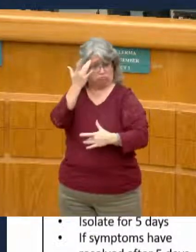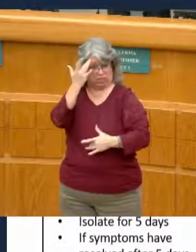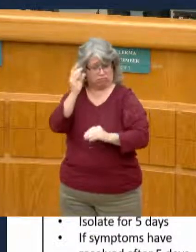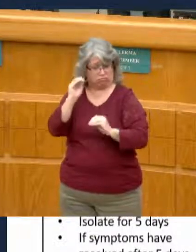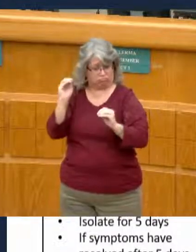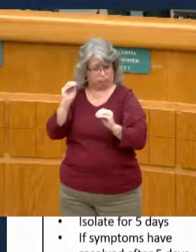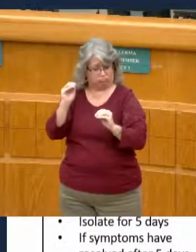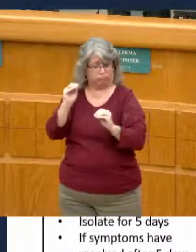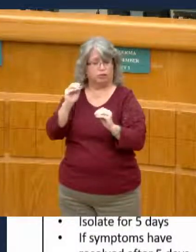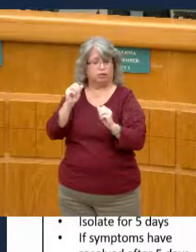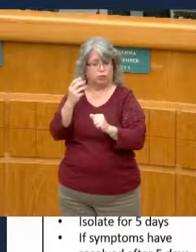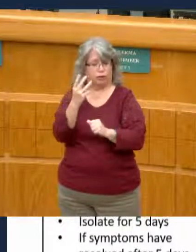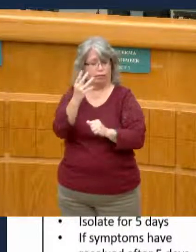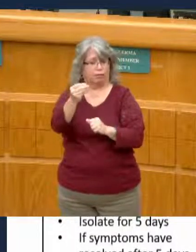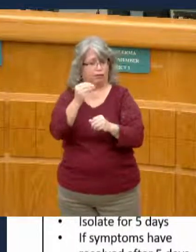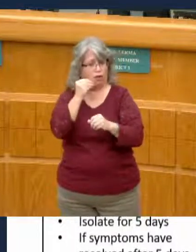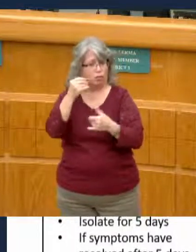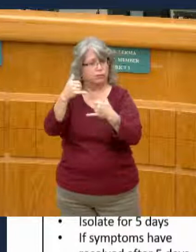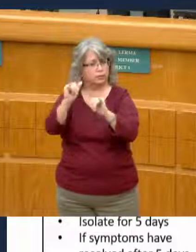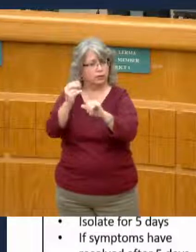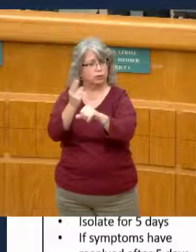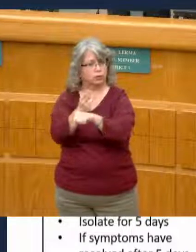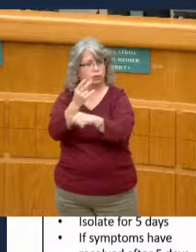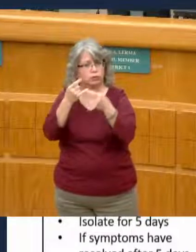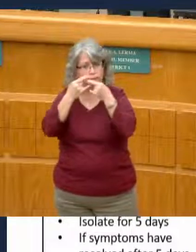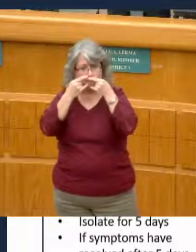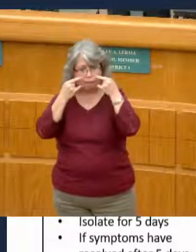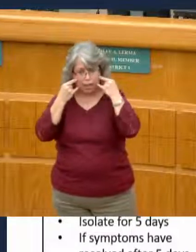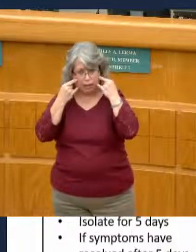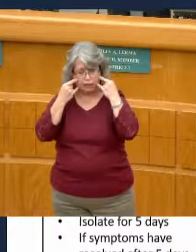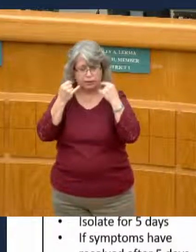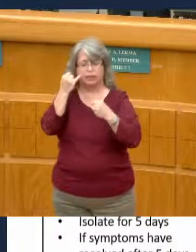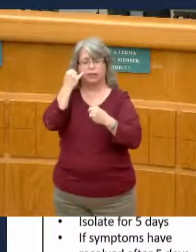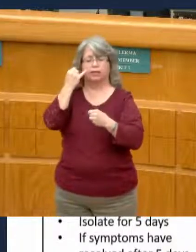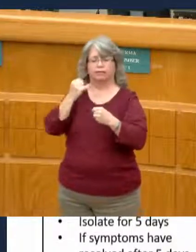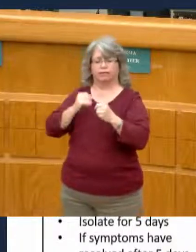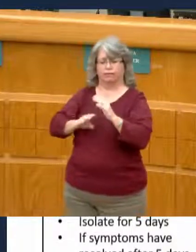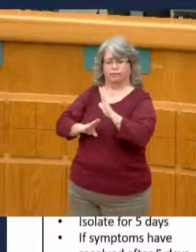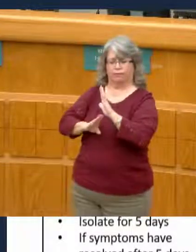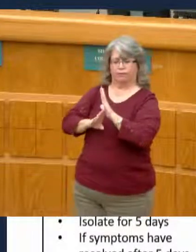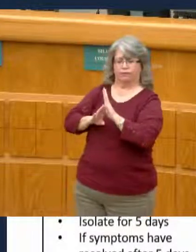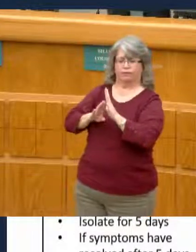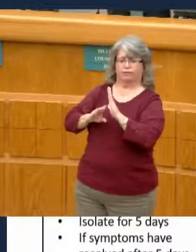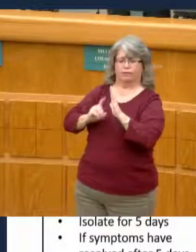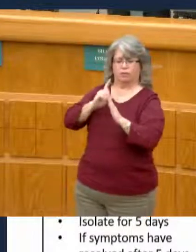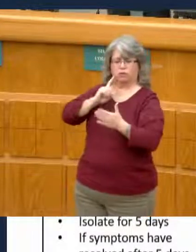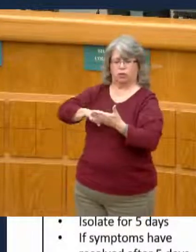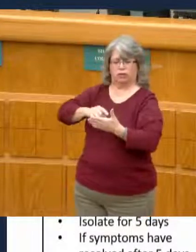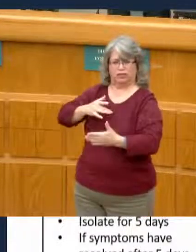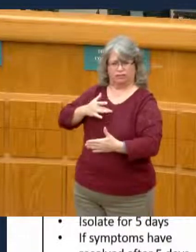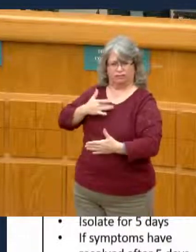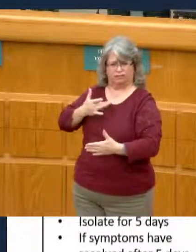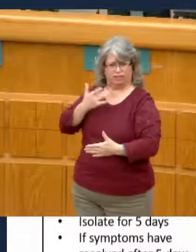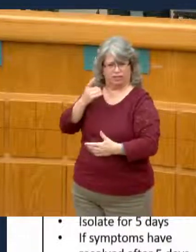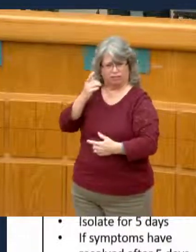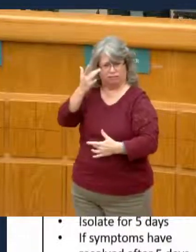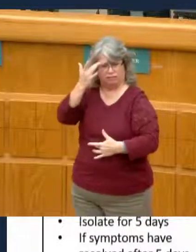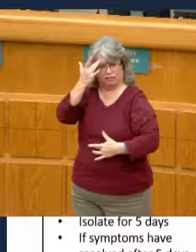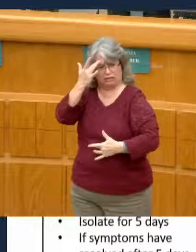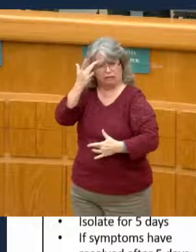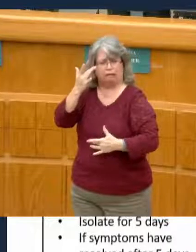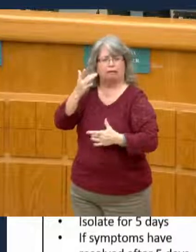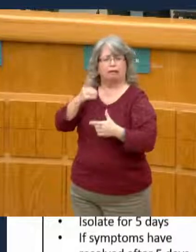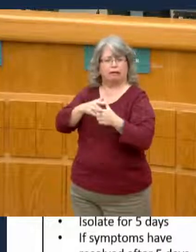leave your home wearing a mask as well. In the event that you develop symptoms, we ask you to get tested about day 5 after your exposure, because it's taken 3 to 5 days of